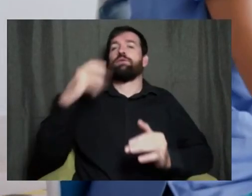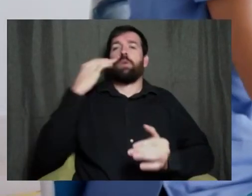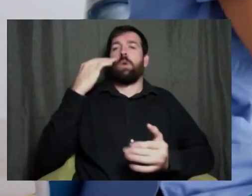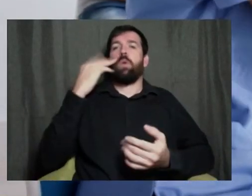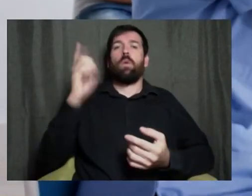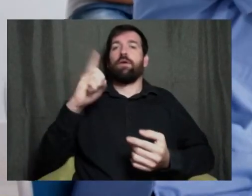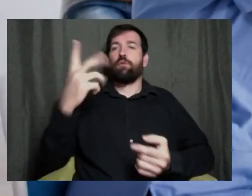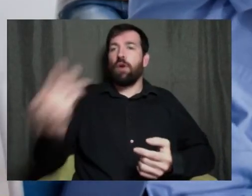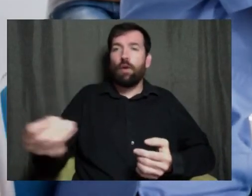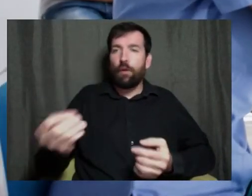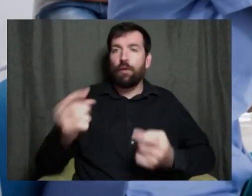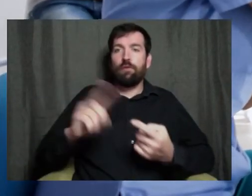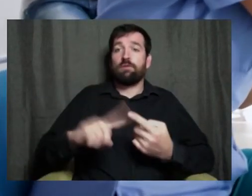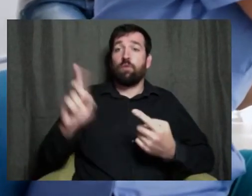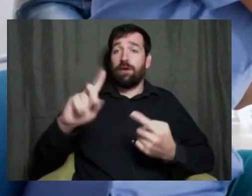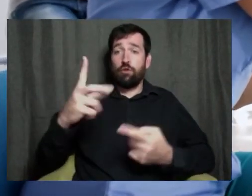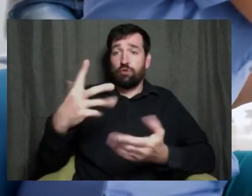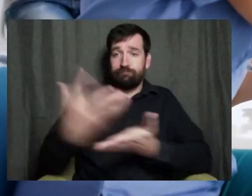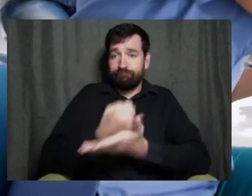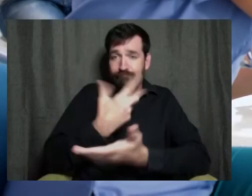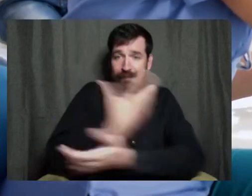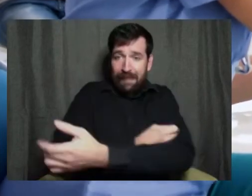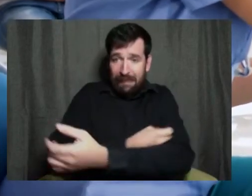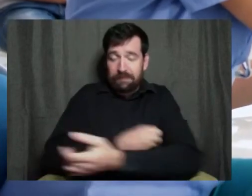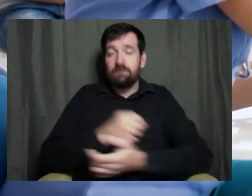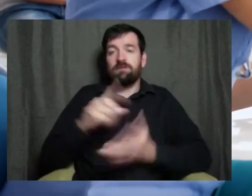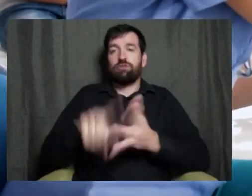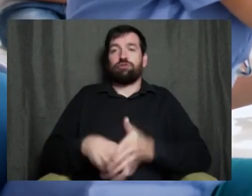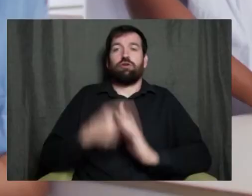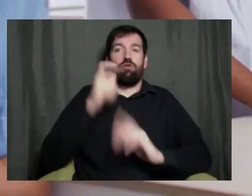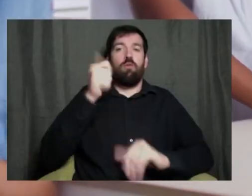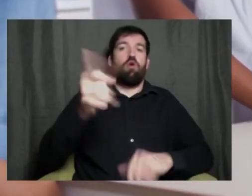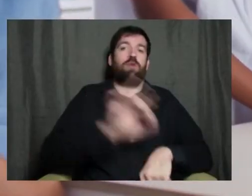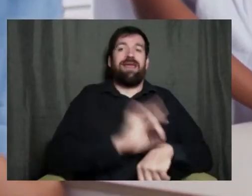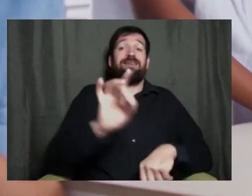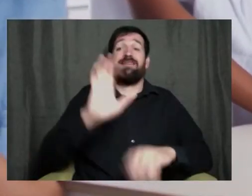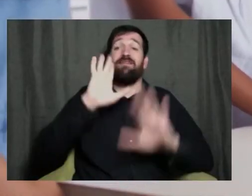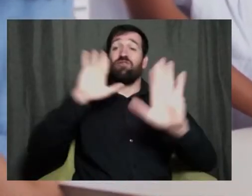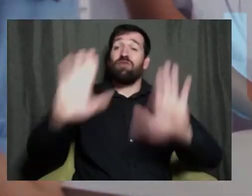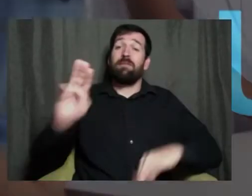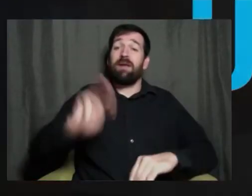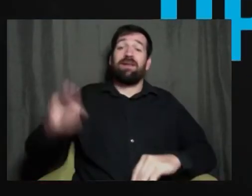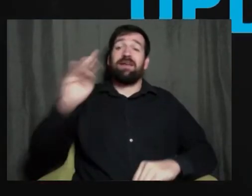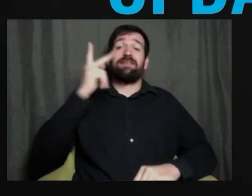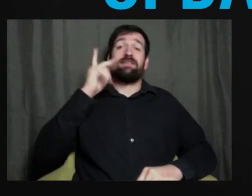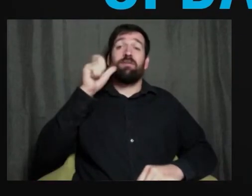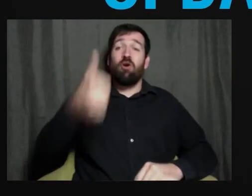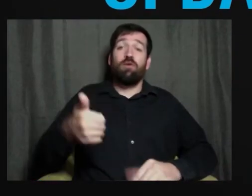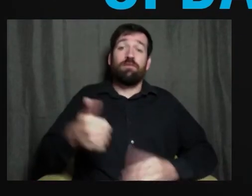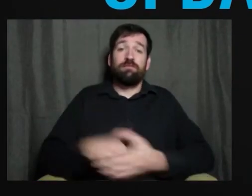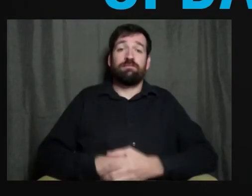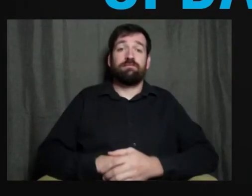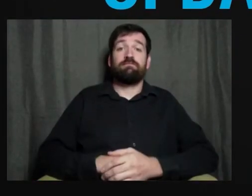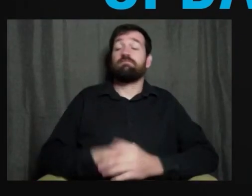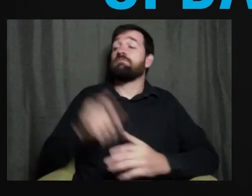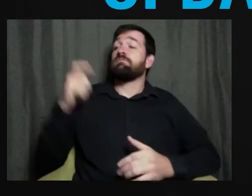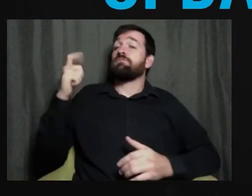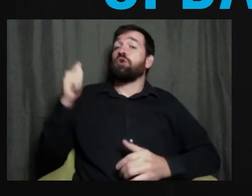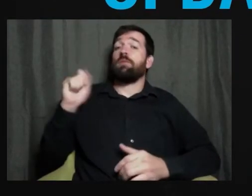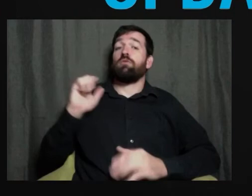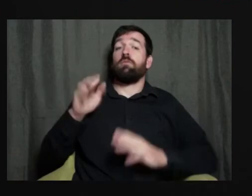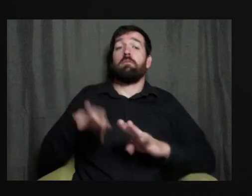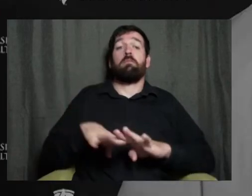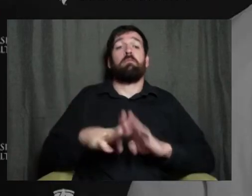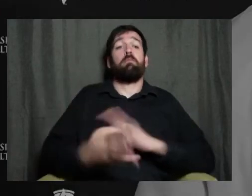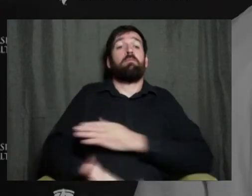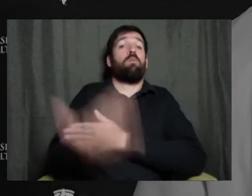can get it. We'll have all that information starting tomorrow at 8 a.m. Have a great Monday. We'll see you back here tomorrow. Subscribe to our morning medical